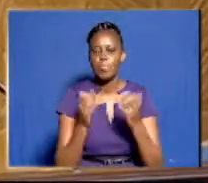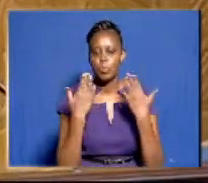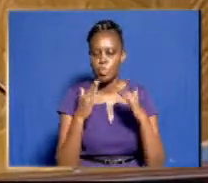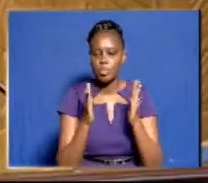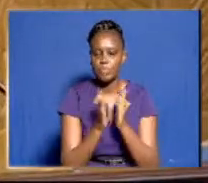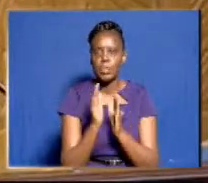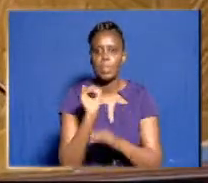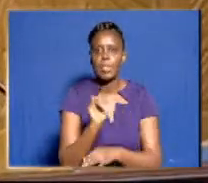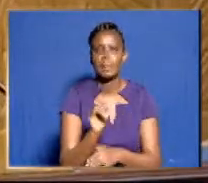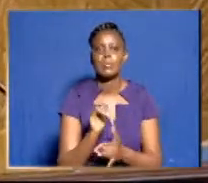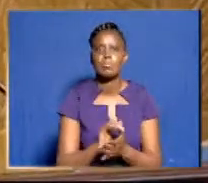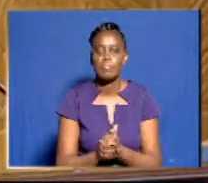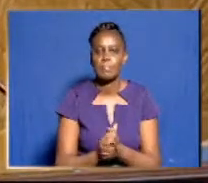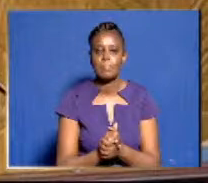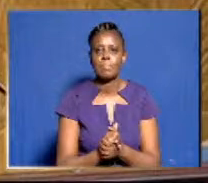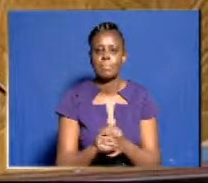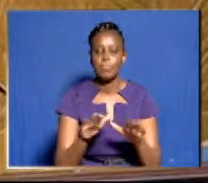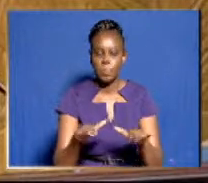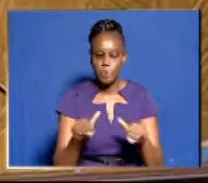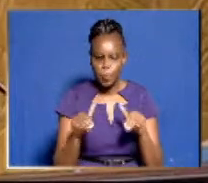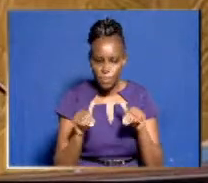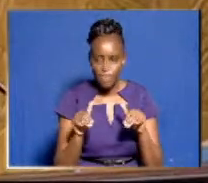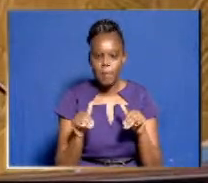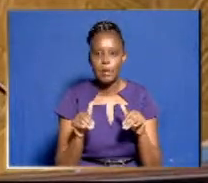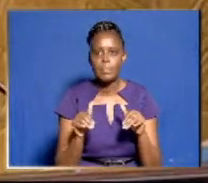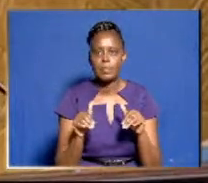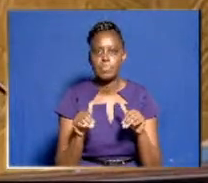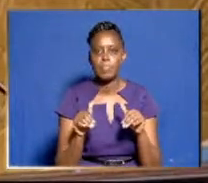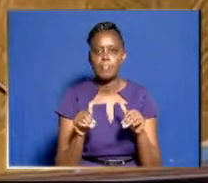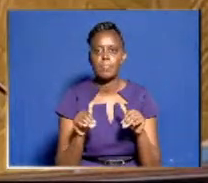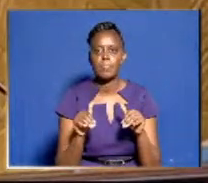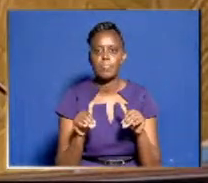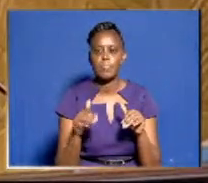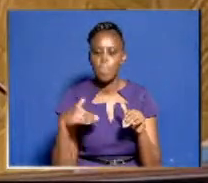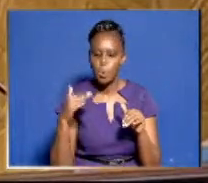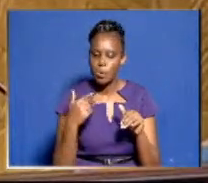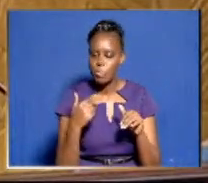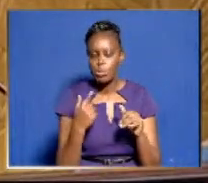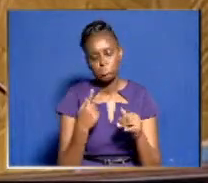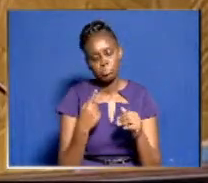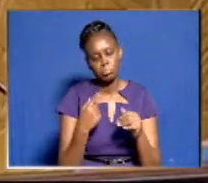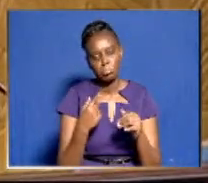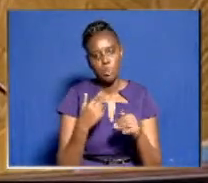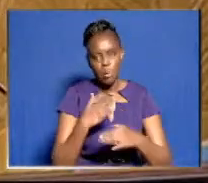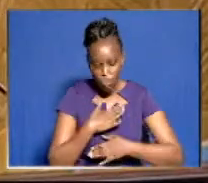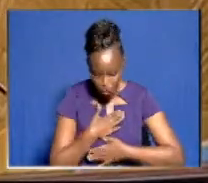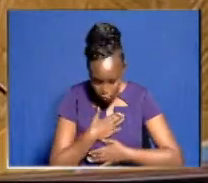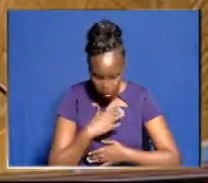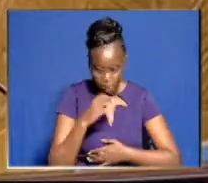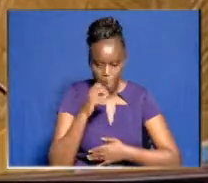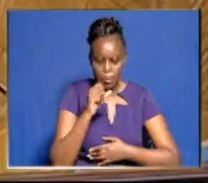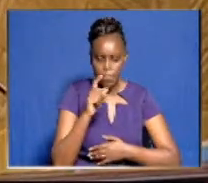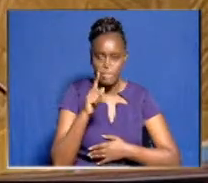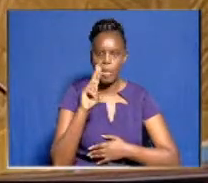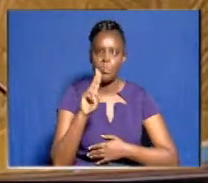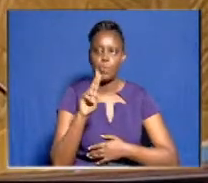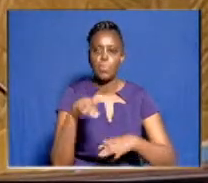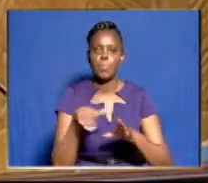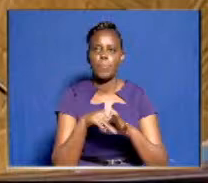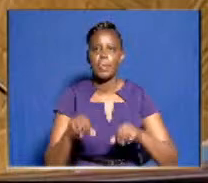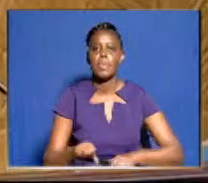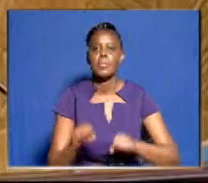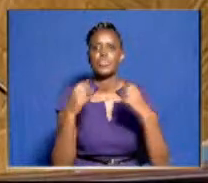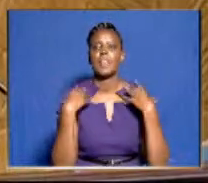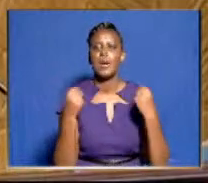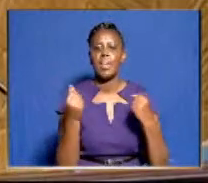with them. Yeah, just hold on. You will have your say. And you always have your say, member for Saku. So the chair for